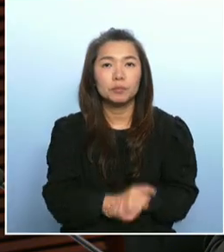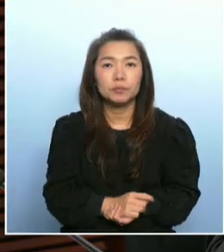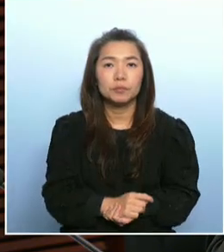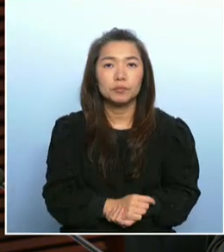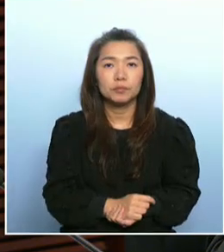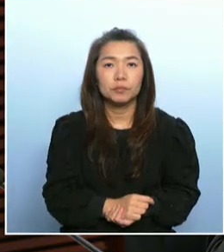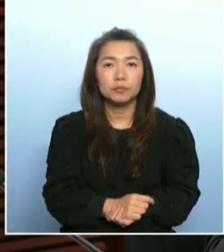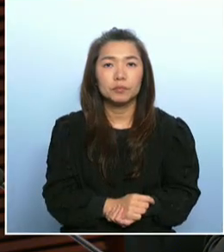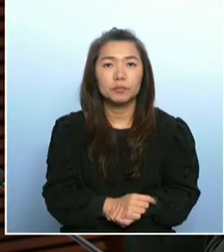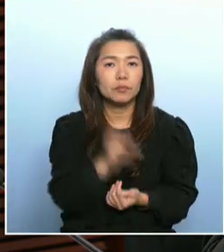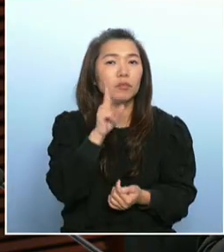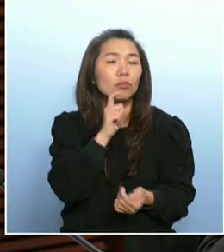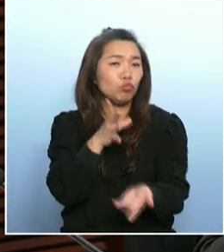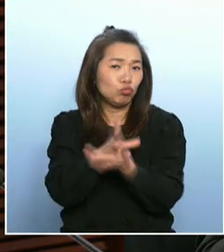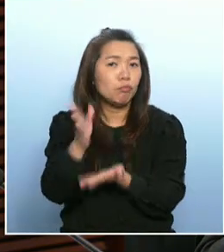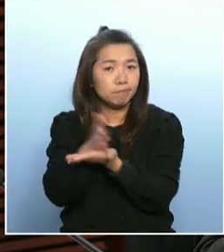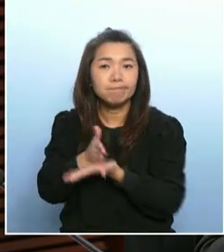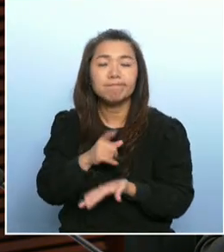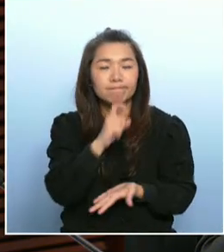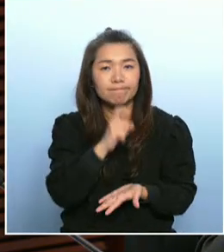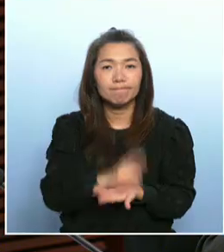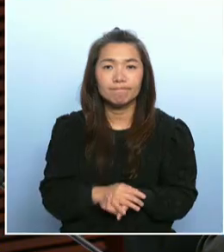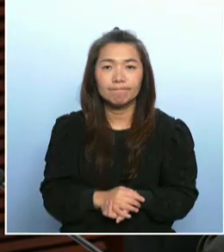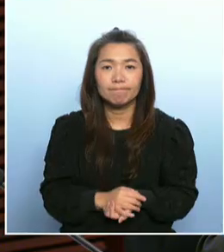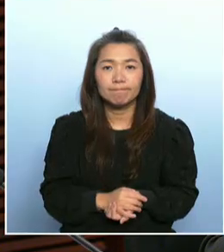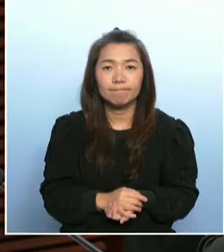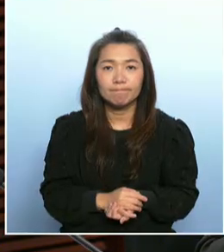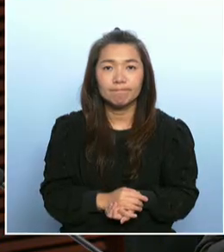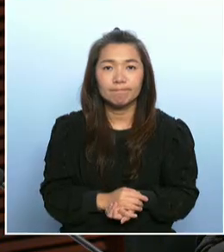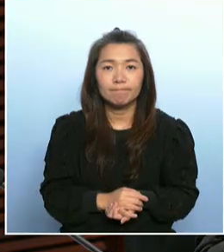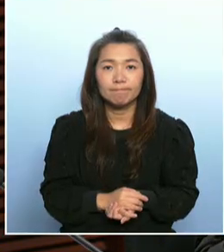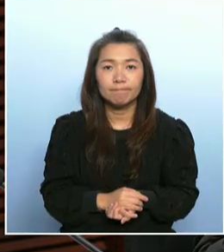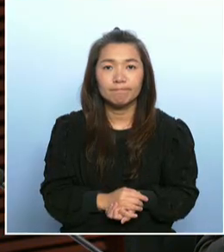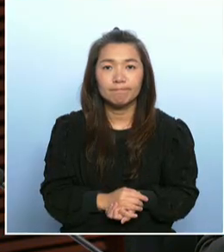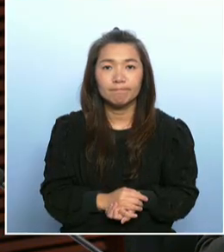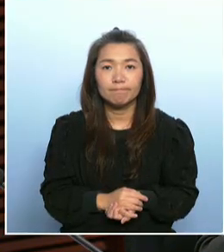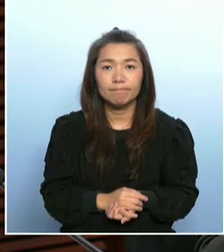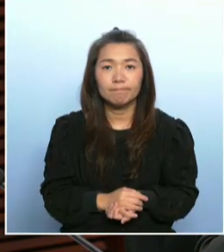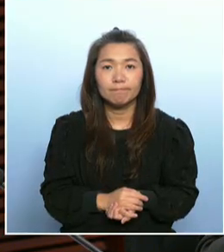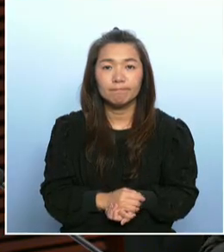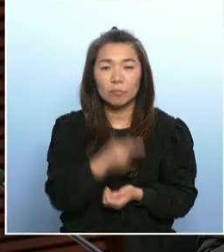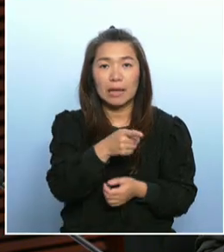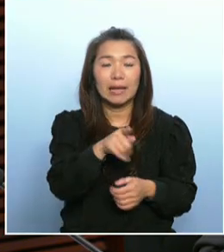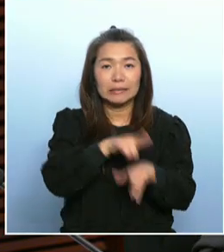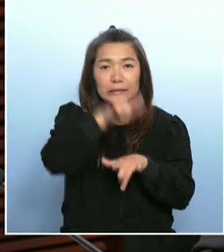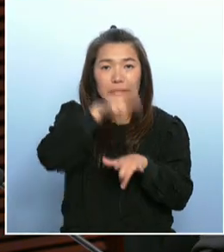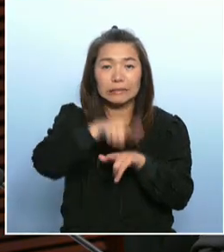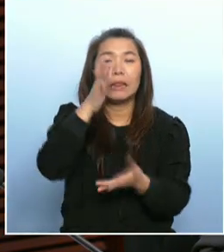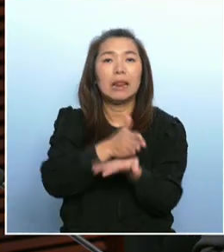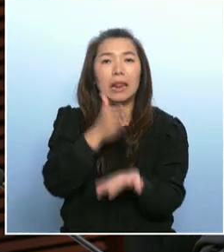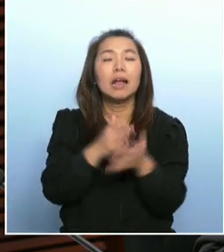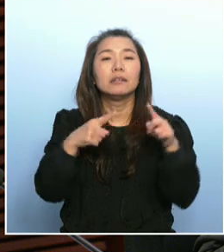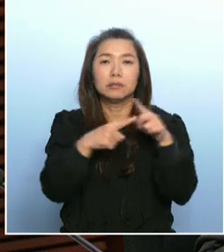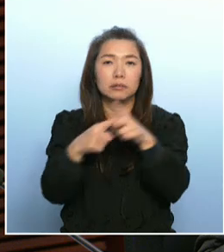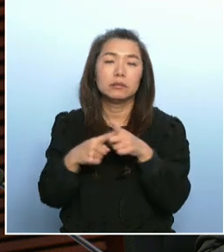some organizations offer wheelchair maintenance and repair services to PWDs.